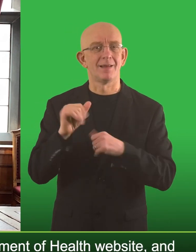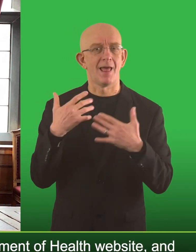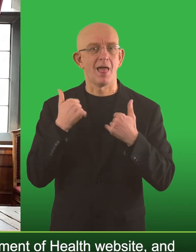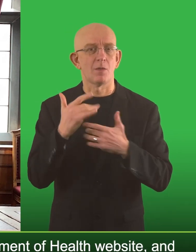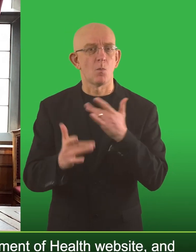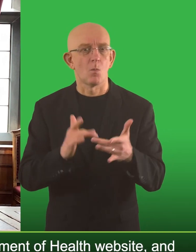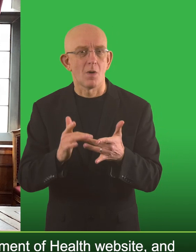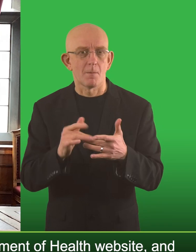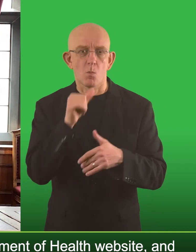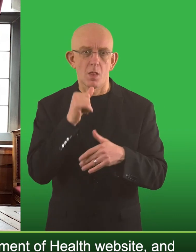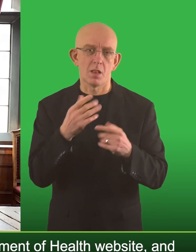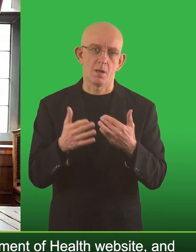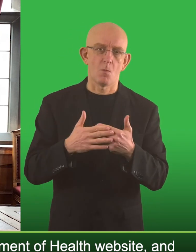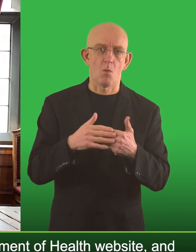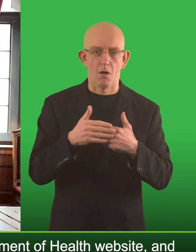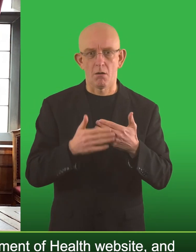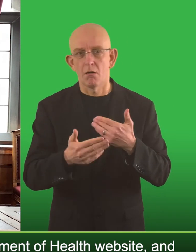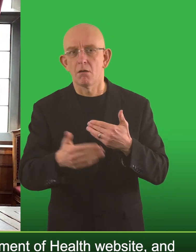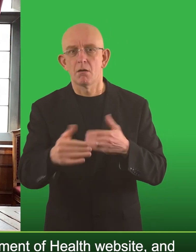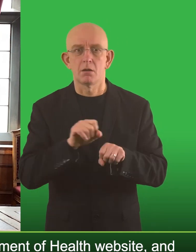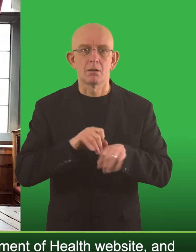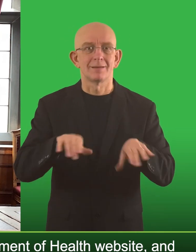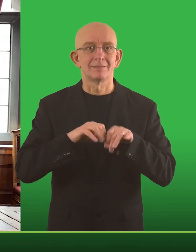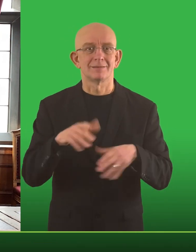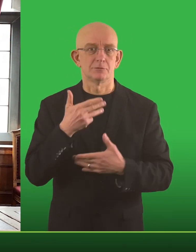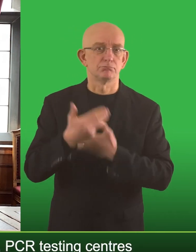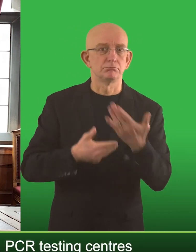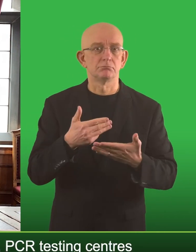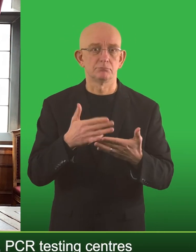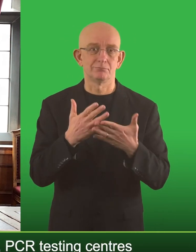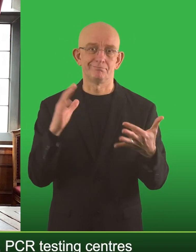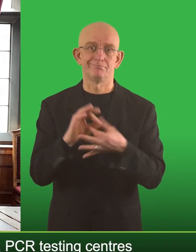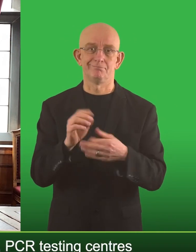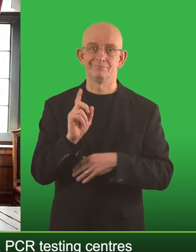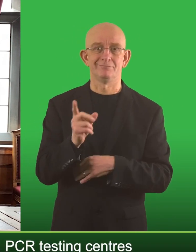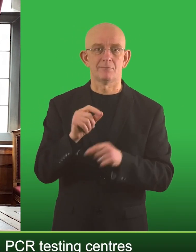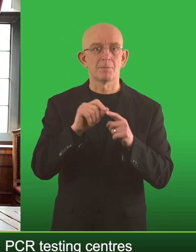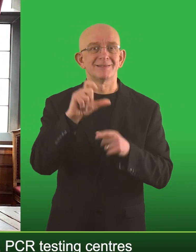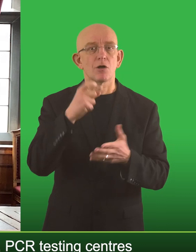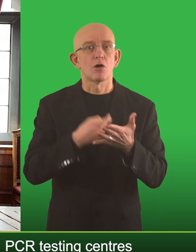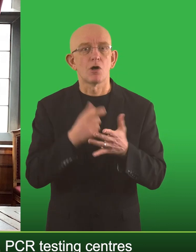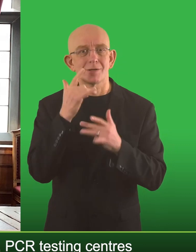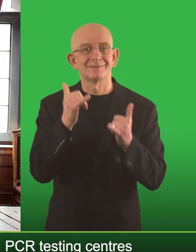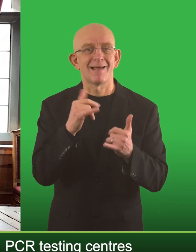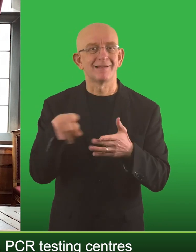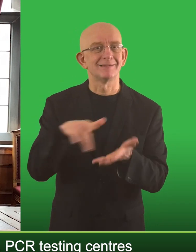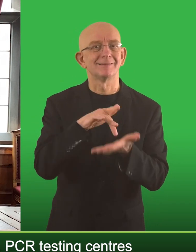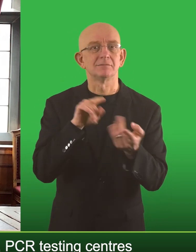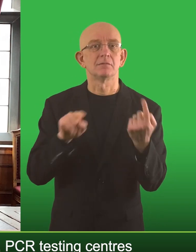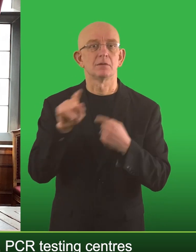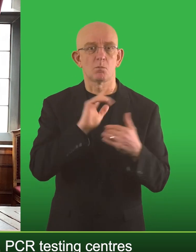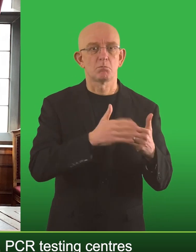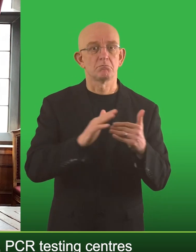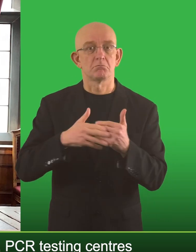Health website, and there'll clearly be a lot more communication on that over the days to come. In line with that announcement, PCR testing centres